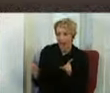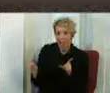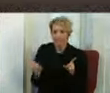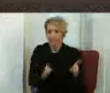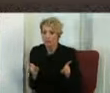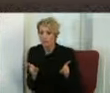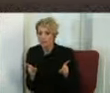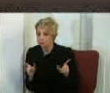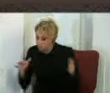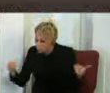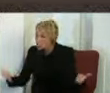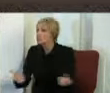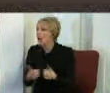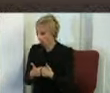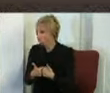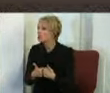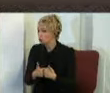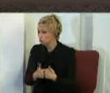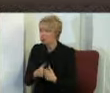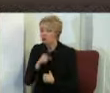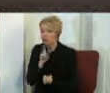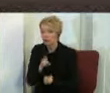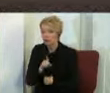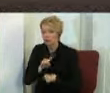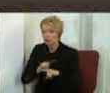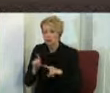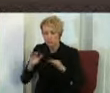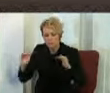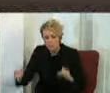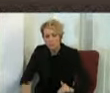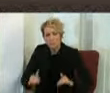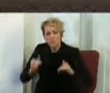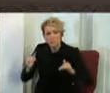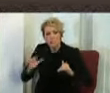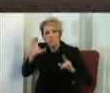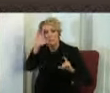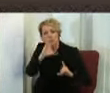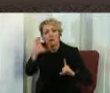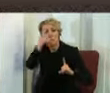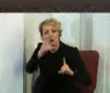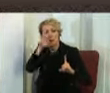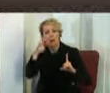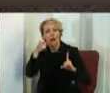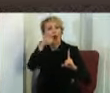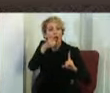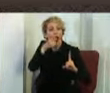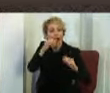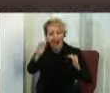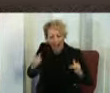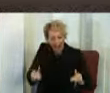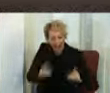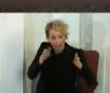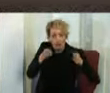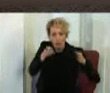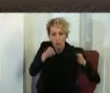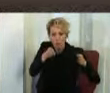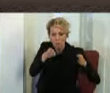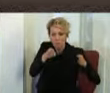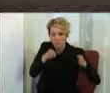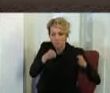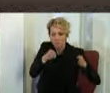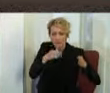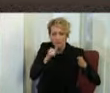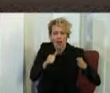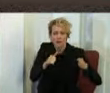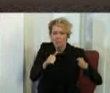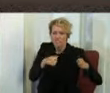as that may be, and to seek a higher road upon which we might live in harmony, God's way